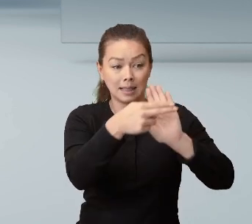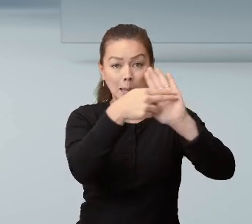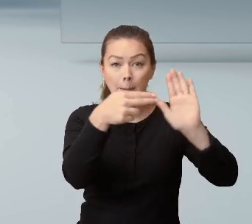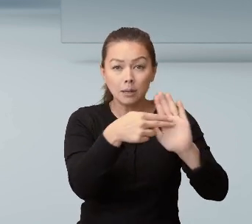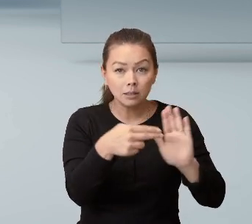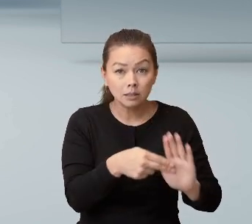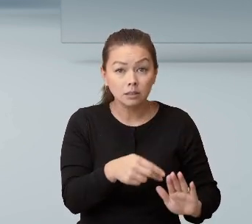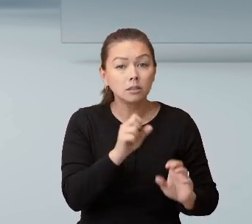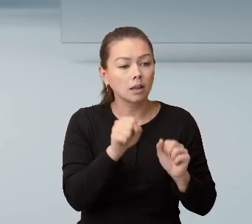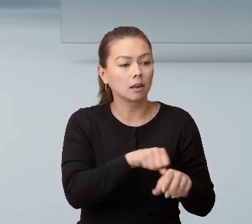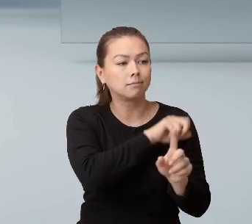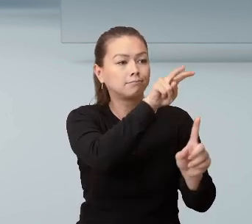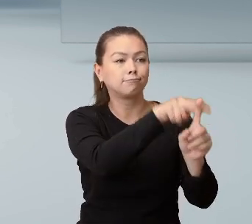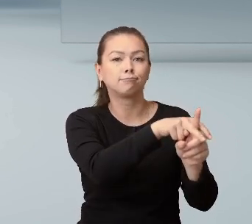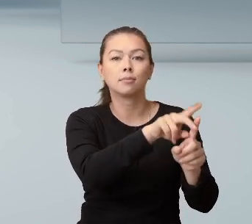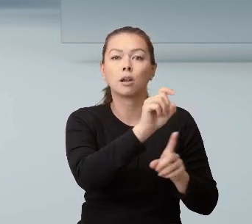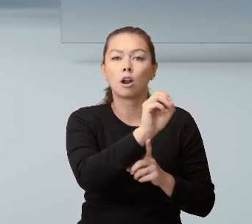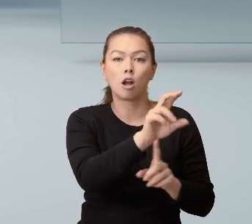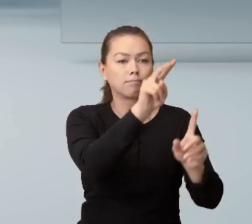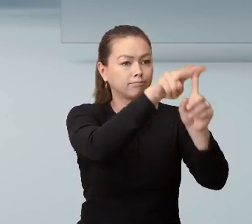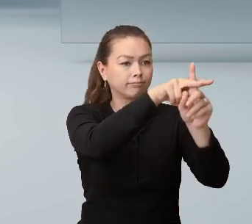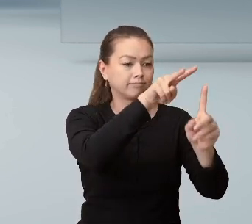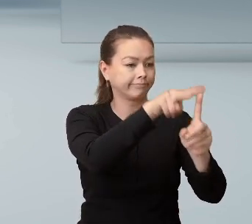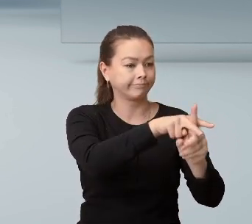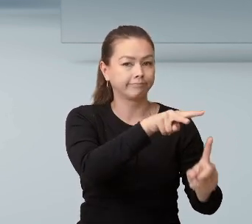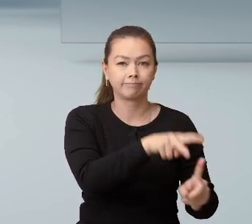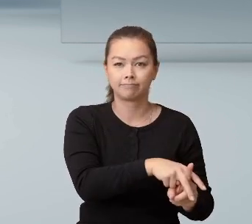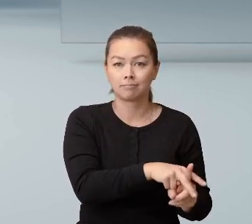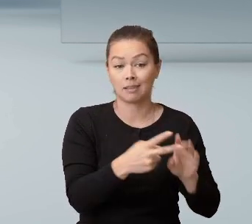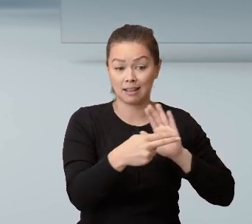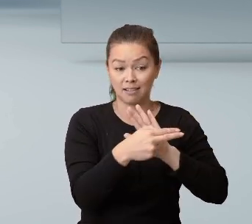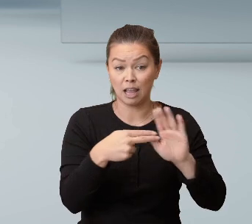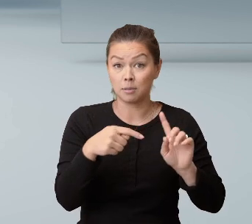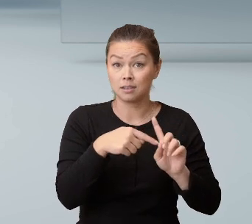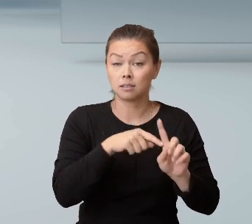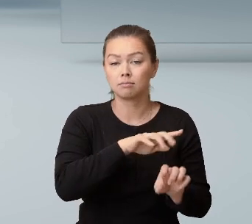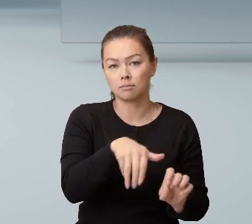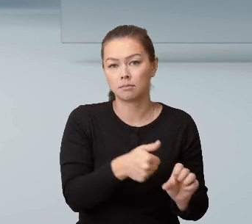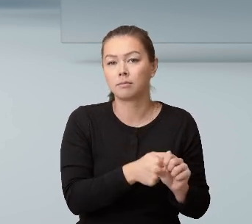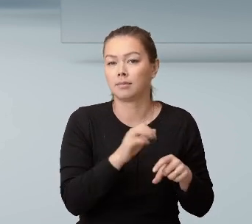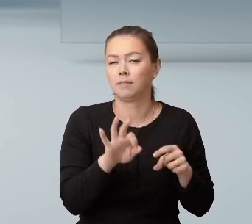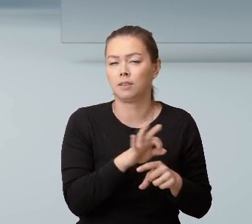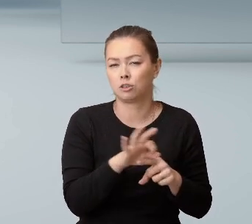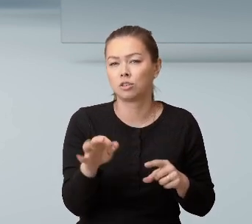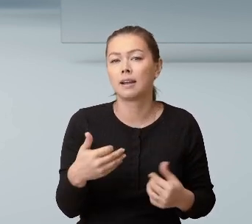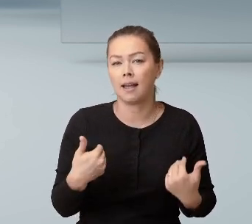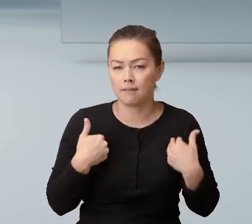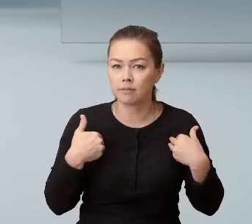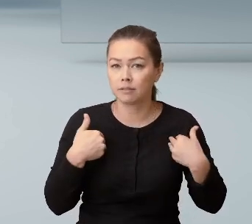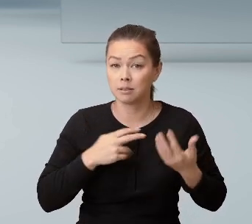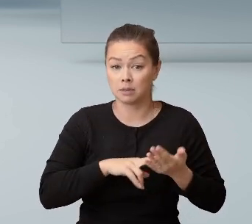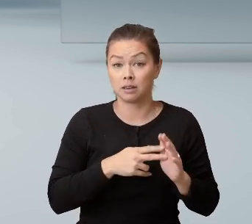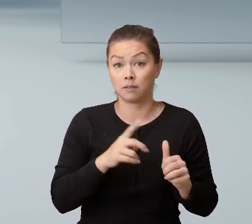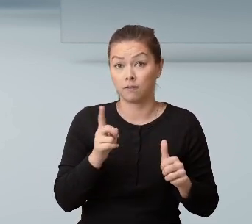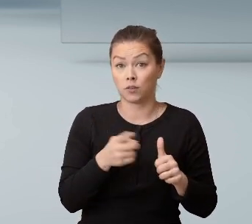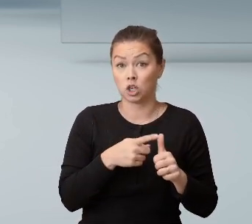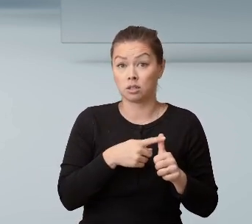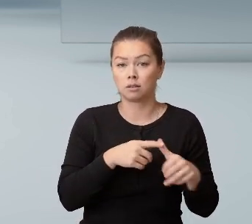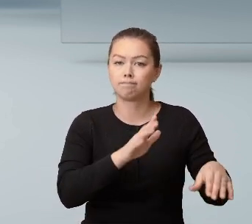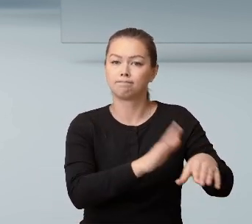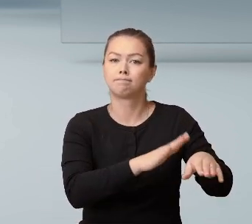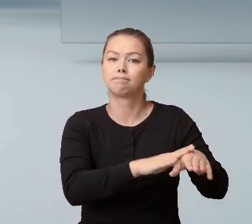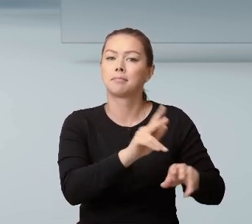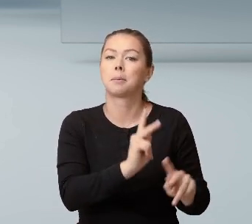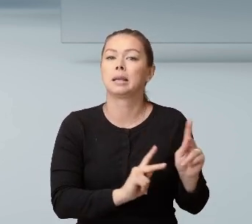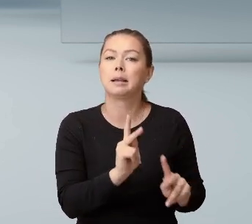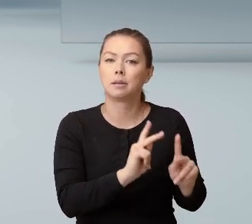the labels are applied to documents, and then those labels perform several functions. So first of all, they're an